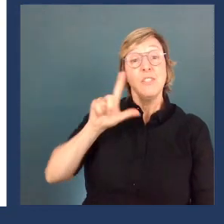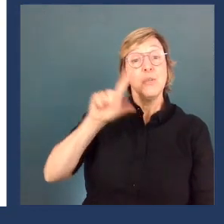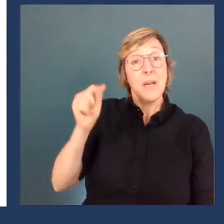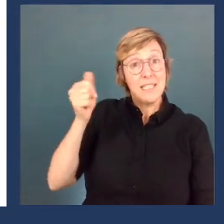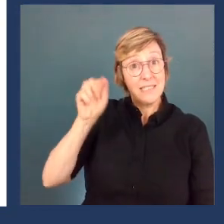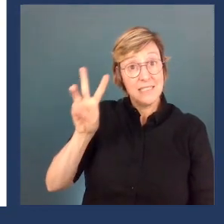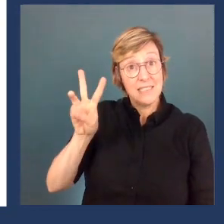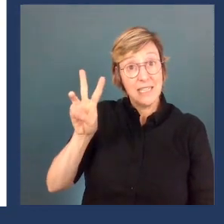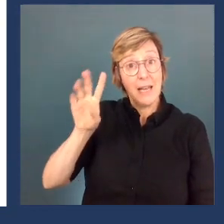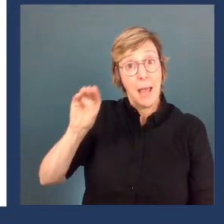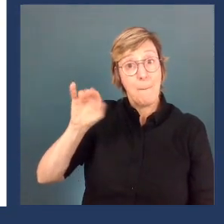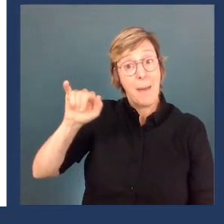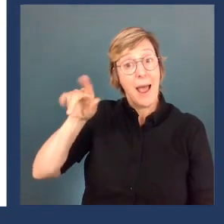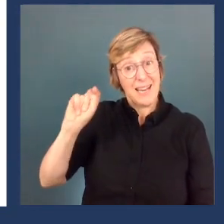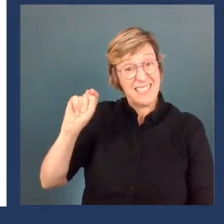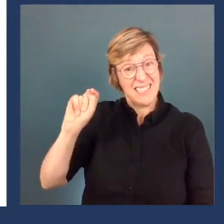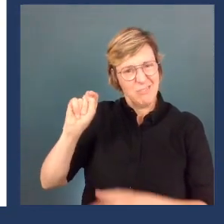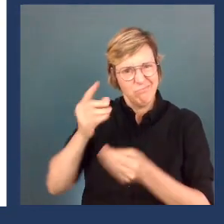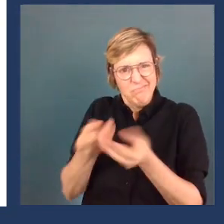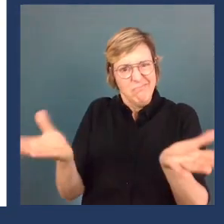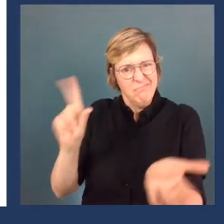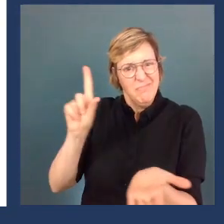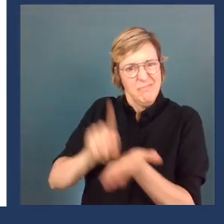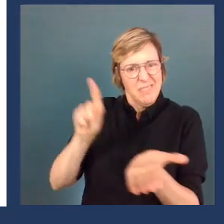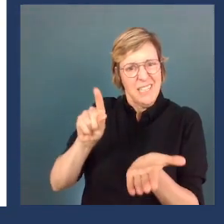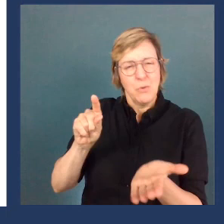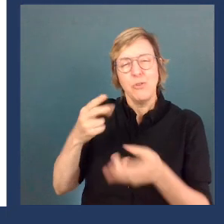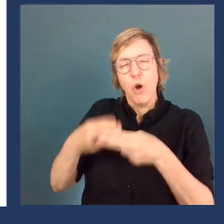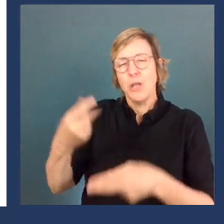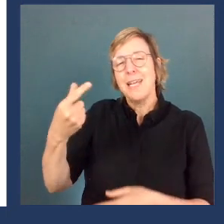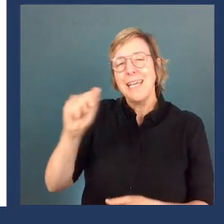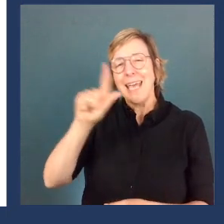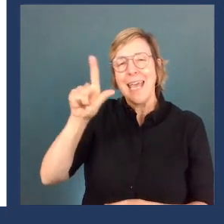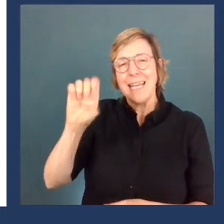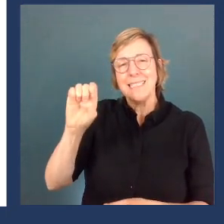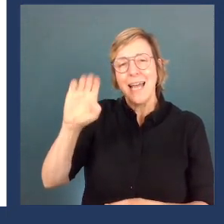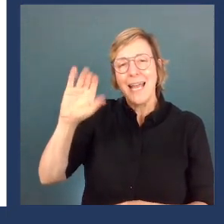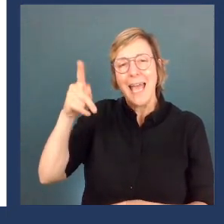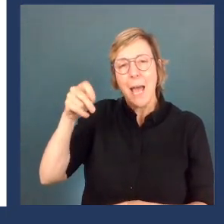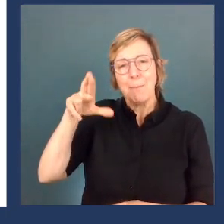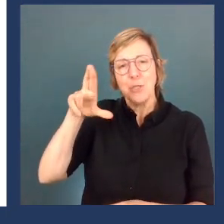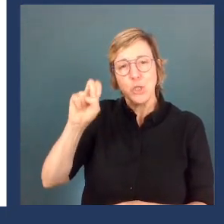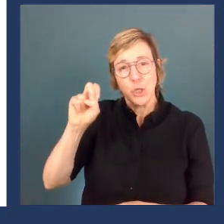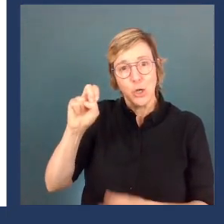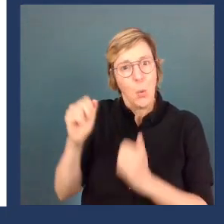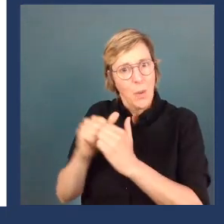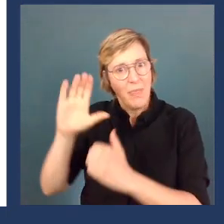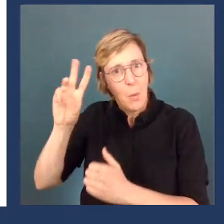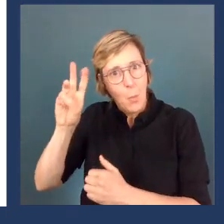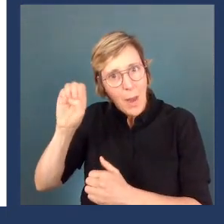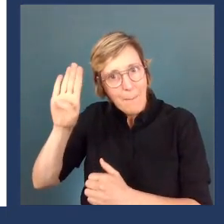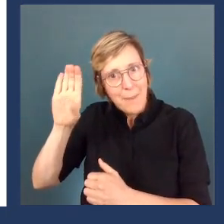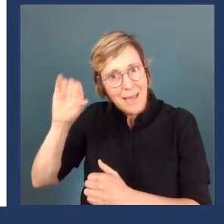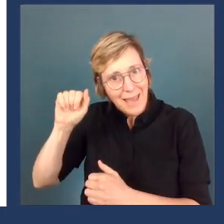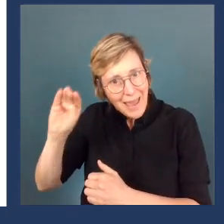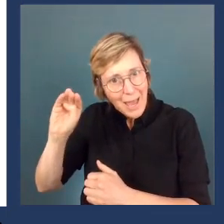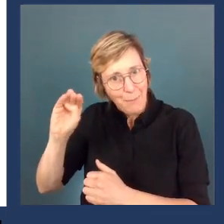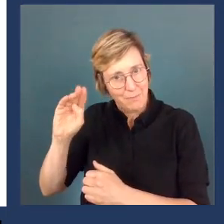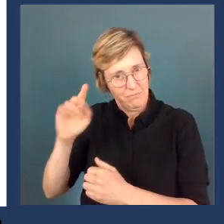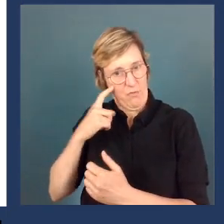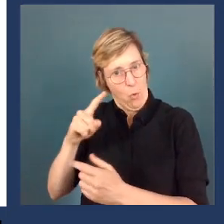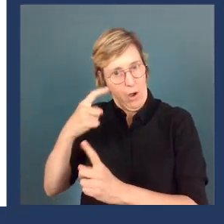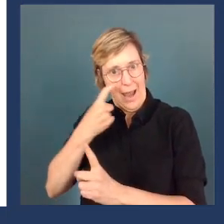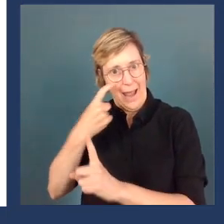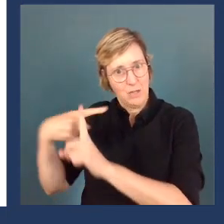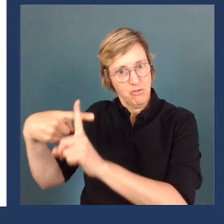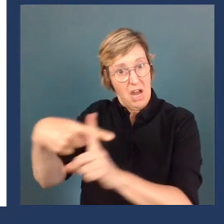Gaze Capture relating to how you can use an RGB webcam in order to do eye tracking. They really showed for the first time that webcams